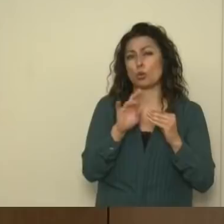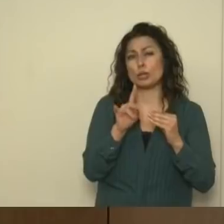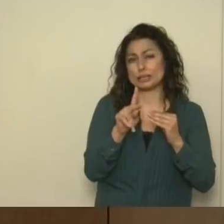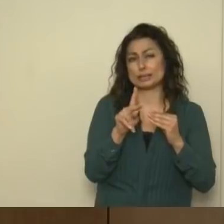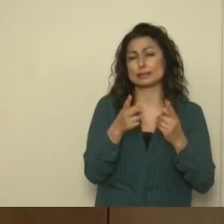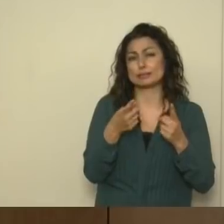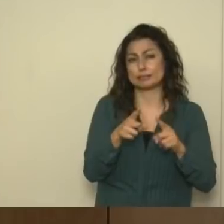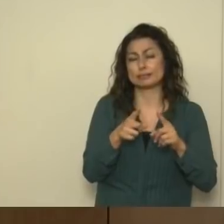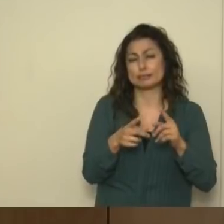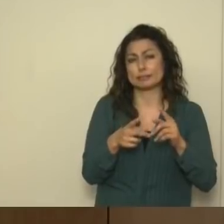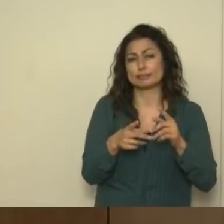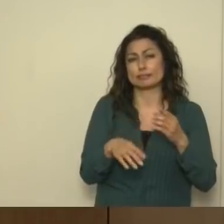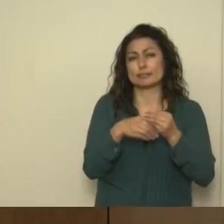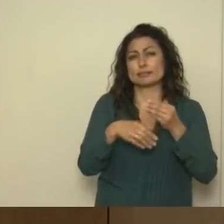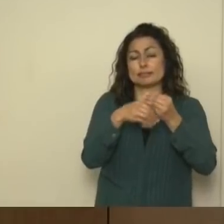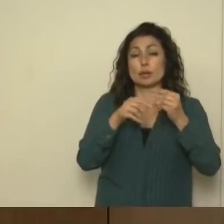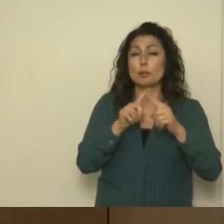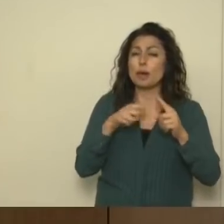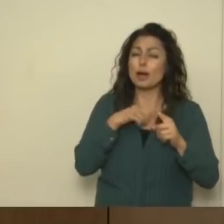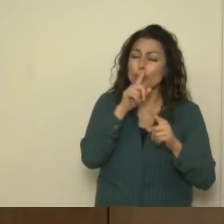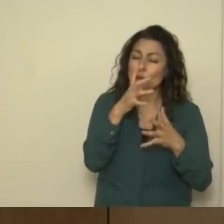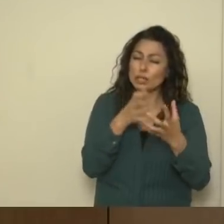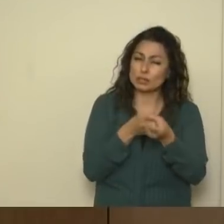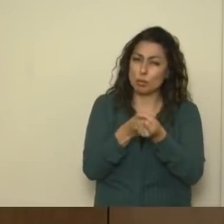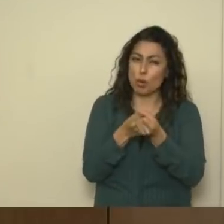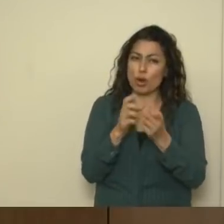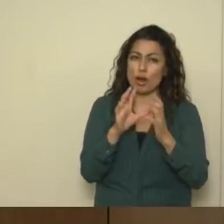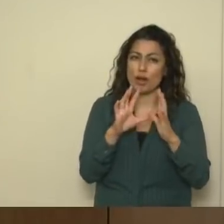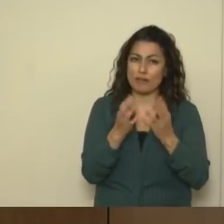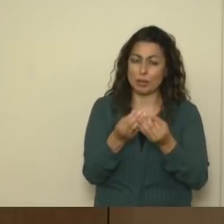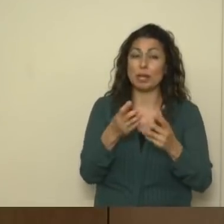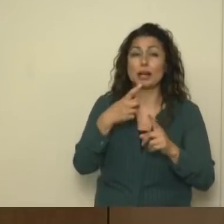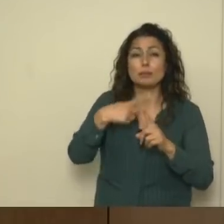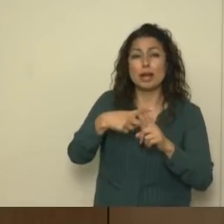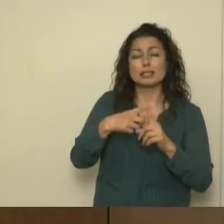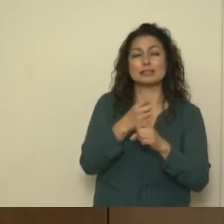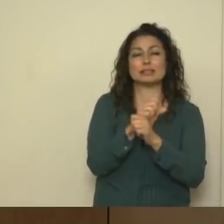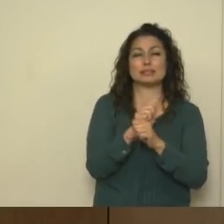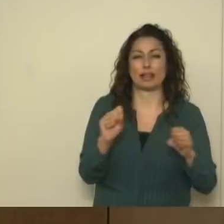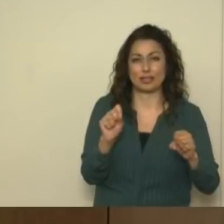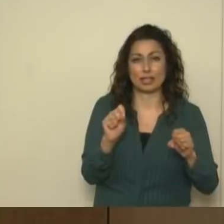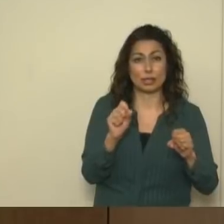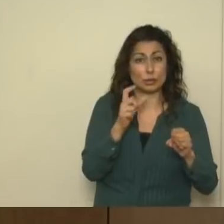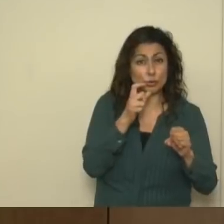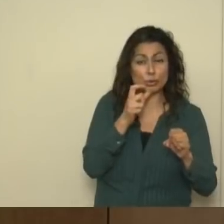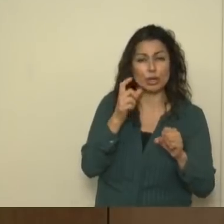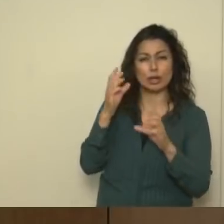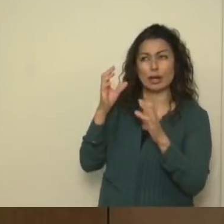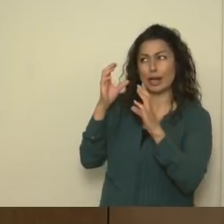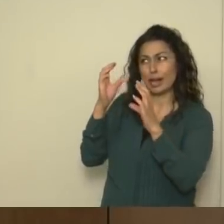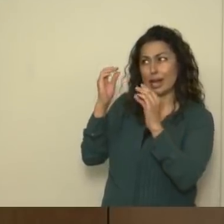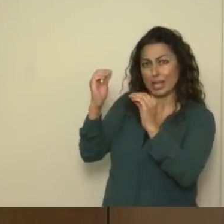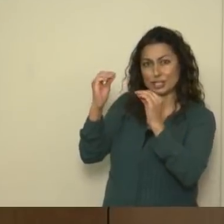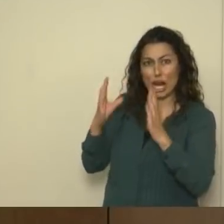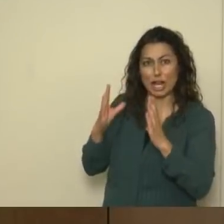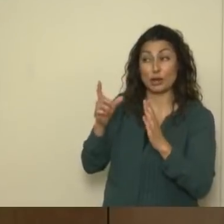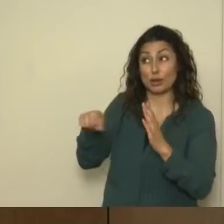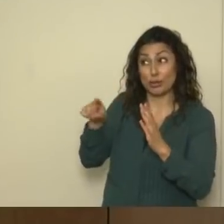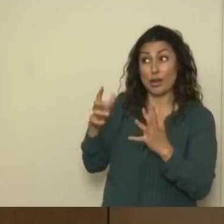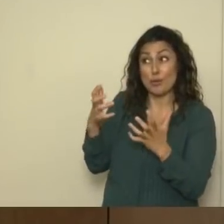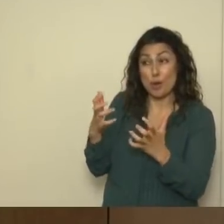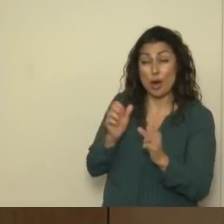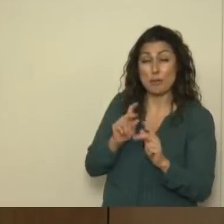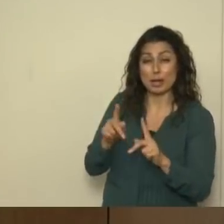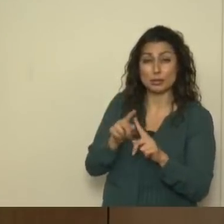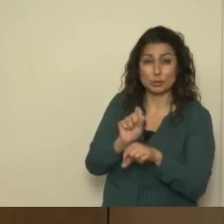I really, really want to support families and safely educators who want to safely return to work,